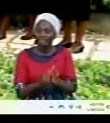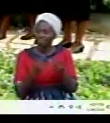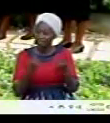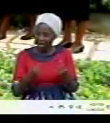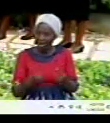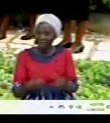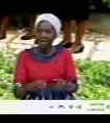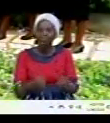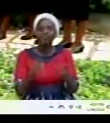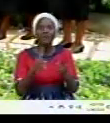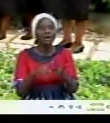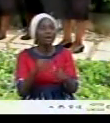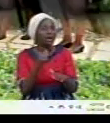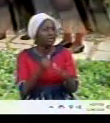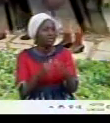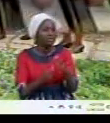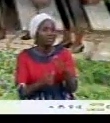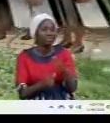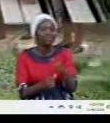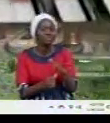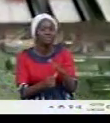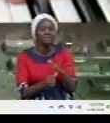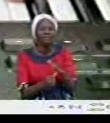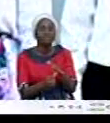that tried to hide